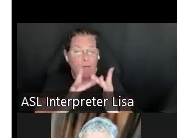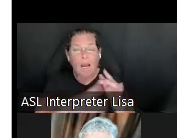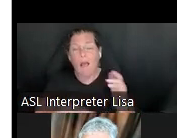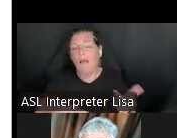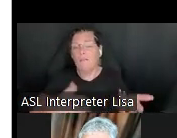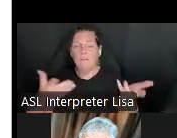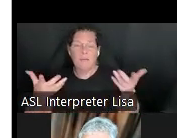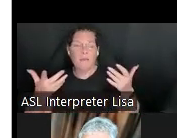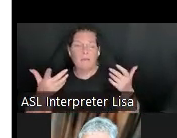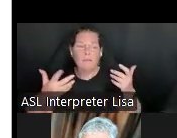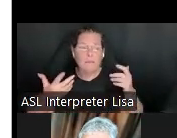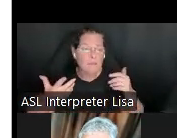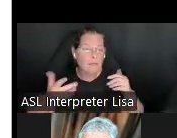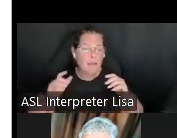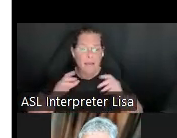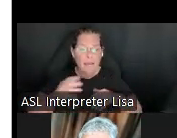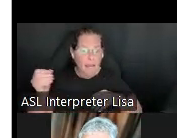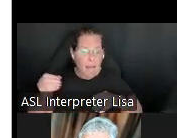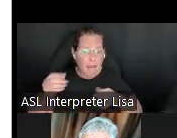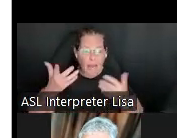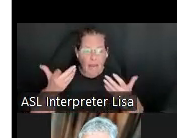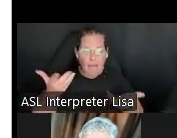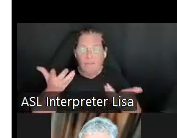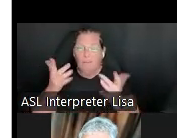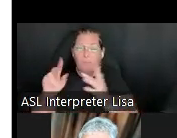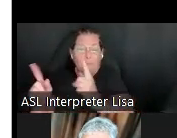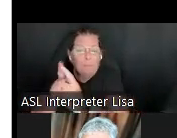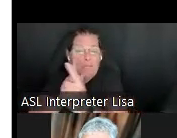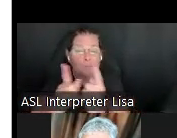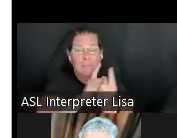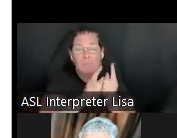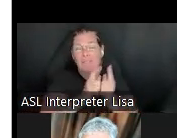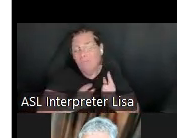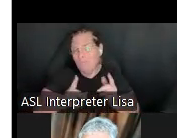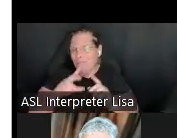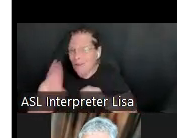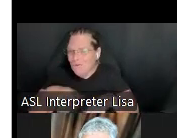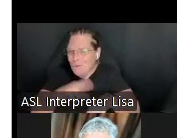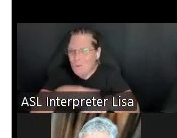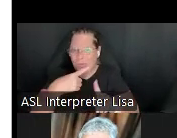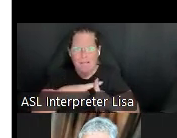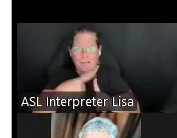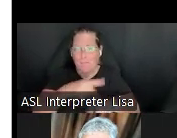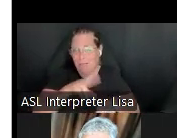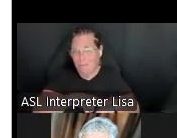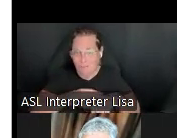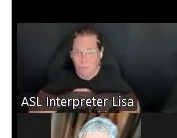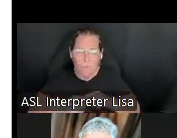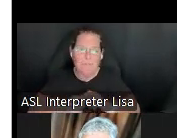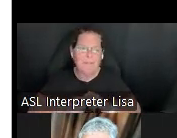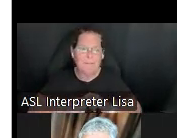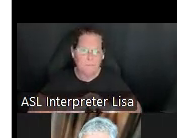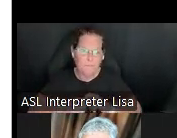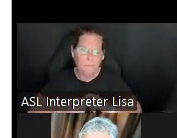new people as one considers getting back to work, of course, would be advantageous. It will help